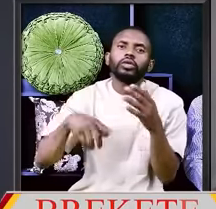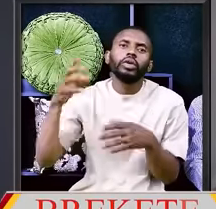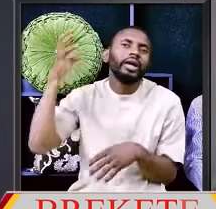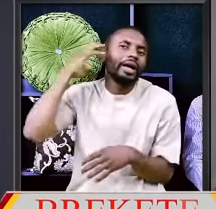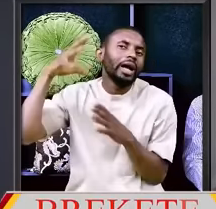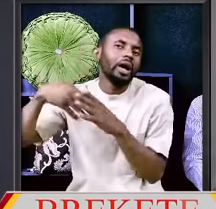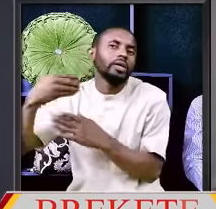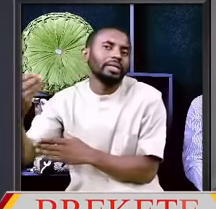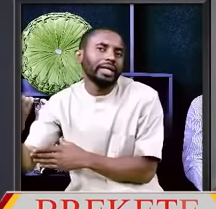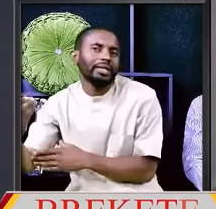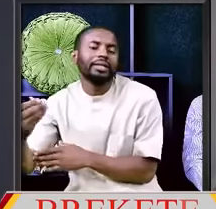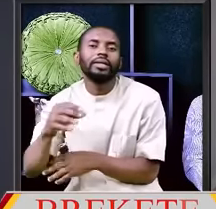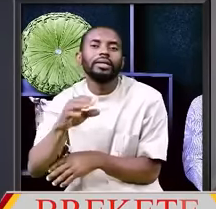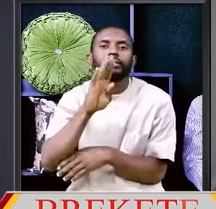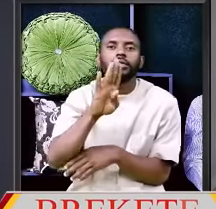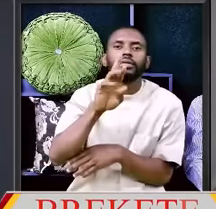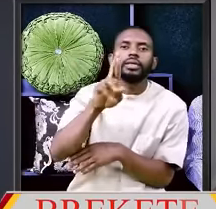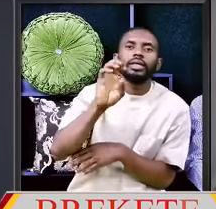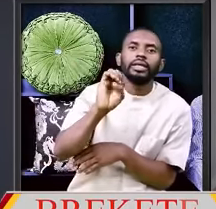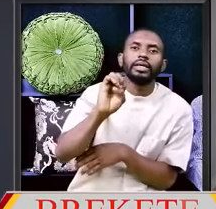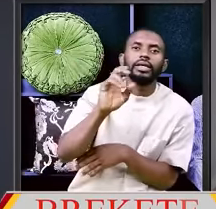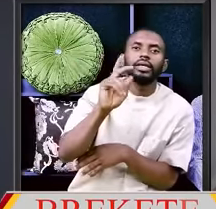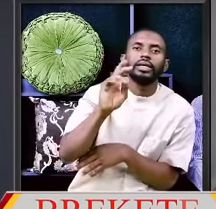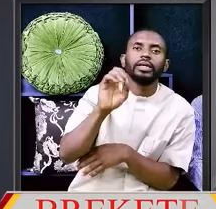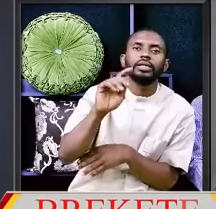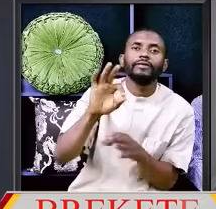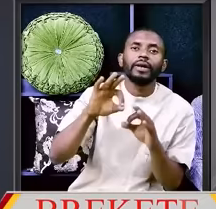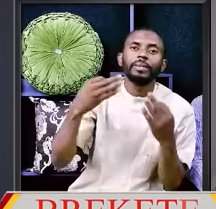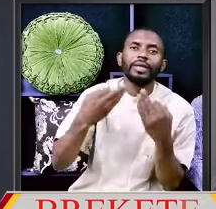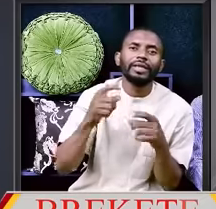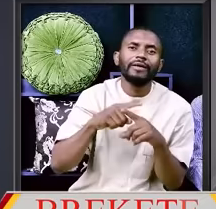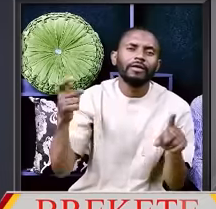outside. Brekete family is different from all these